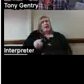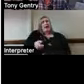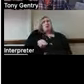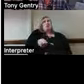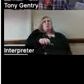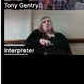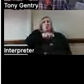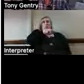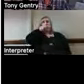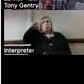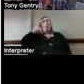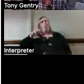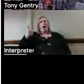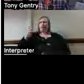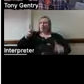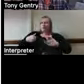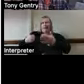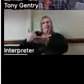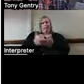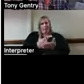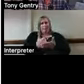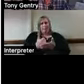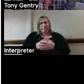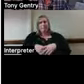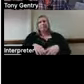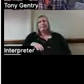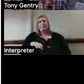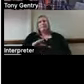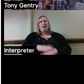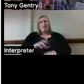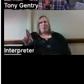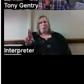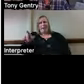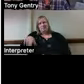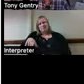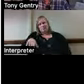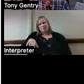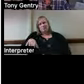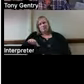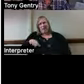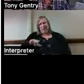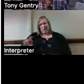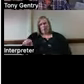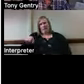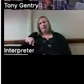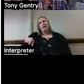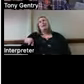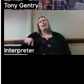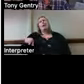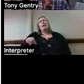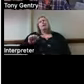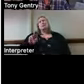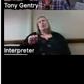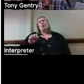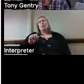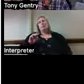as shown here. And finally, on the right, more and more of my clients are using automatic bidets in